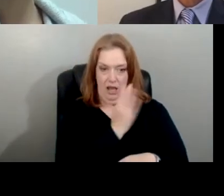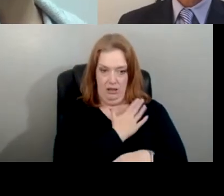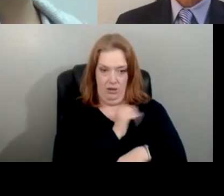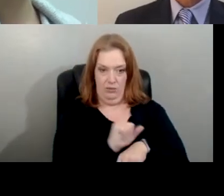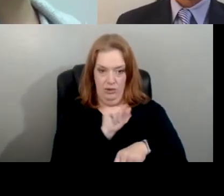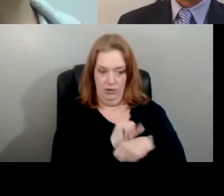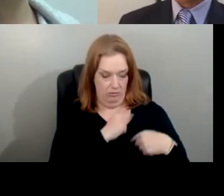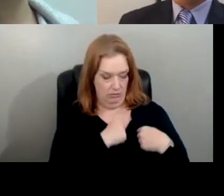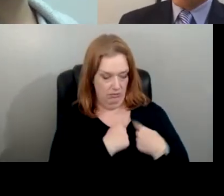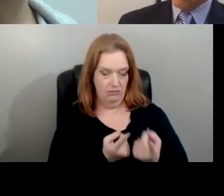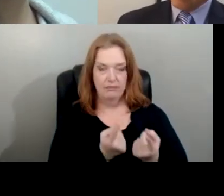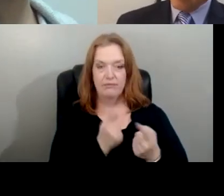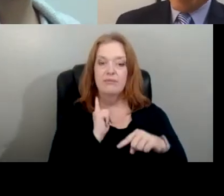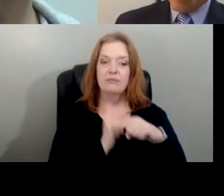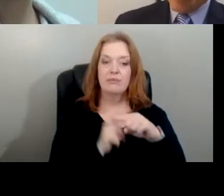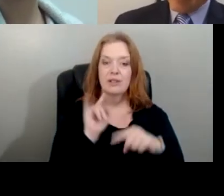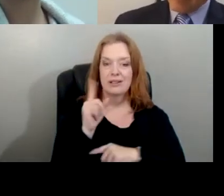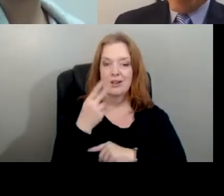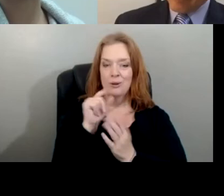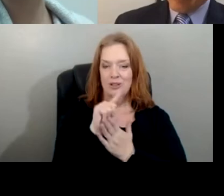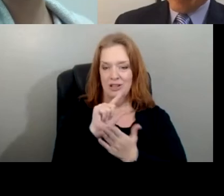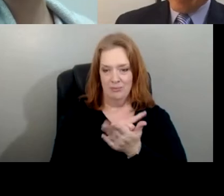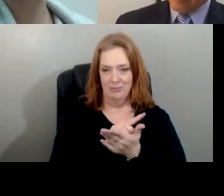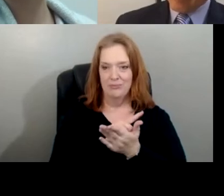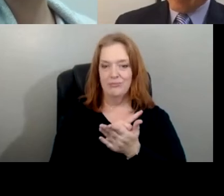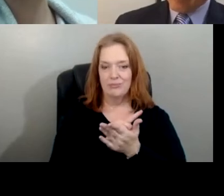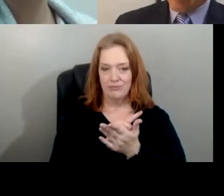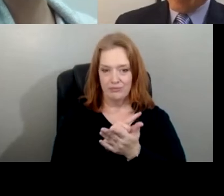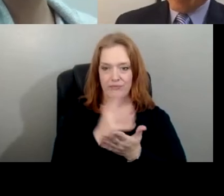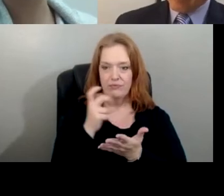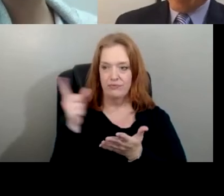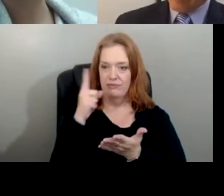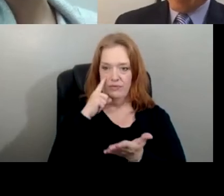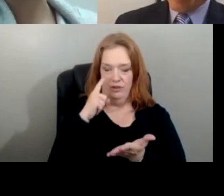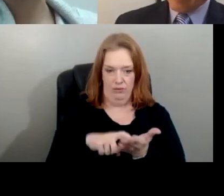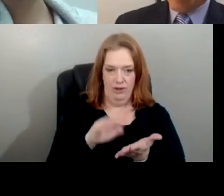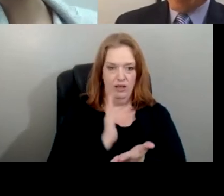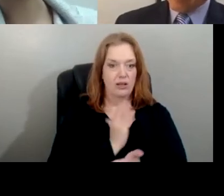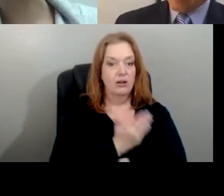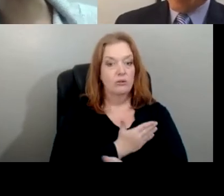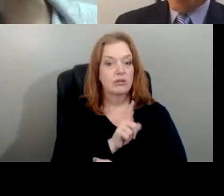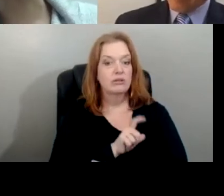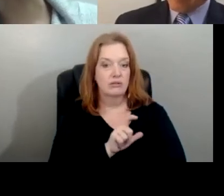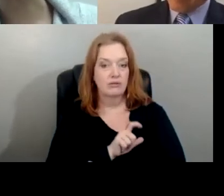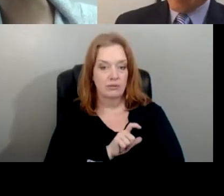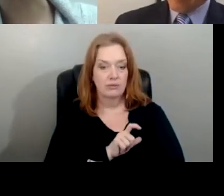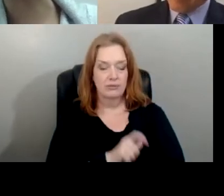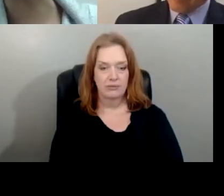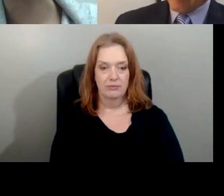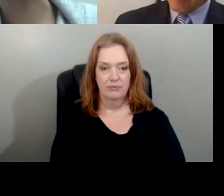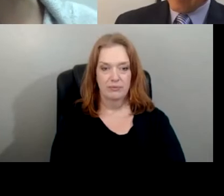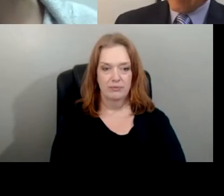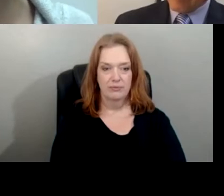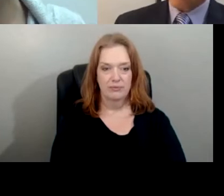as well as the Idaho statute to recognize our law enforcement. And I'll jump